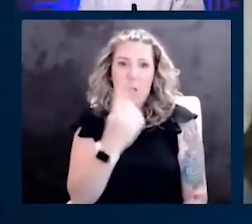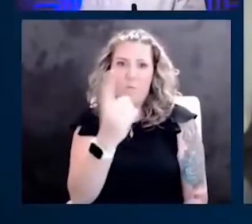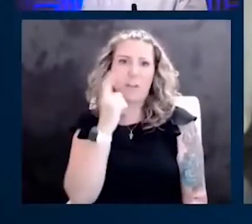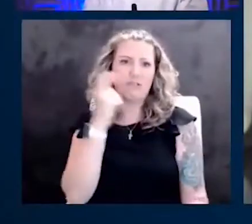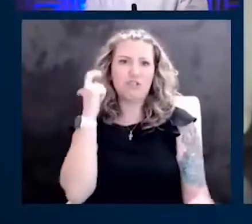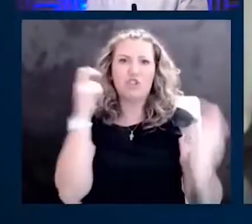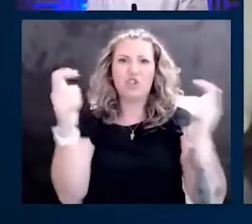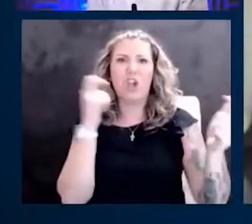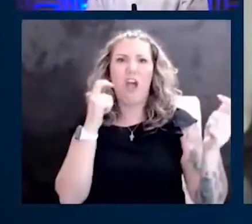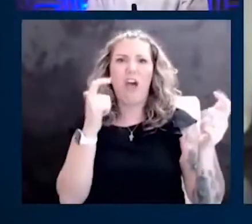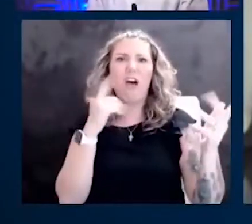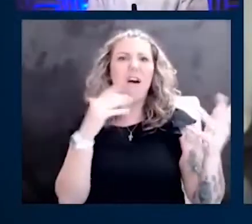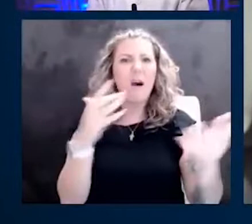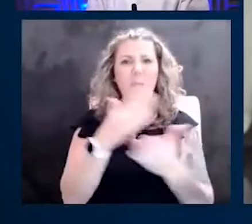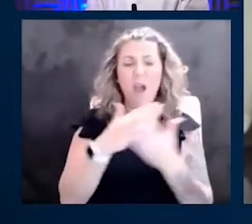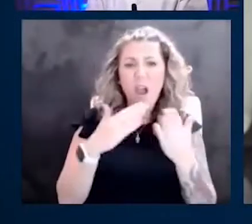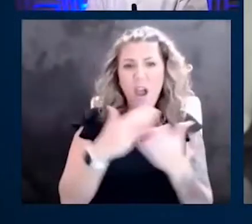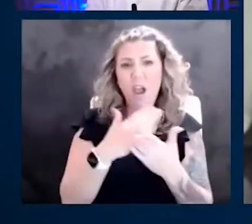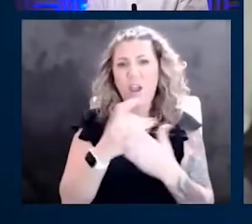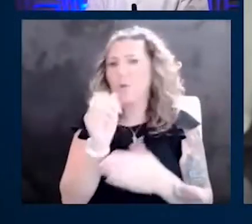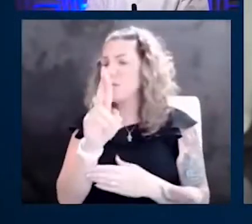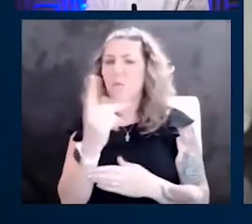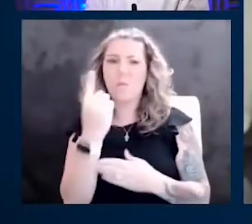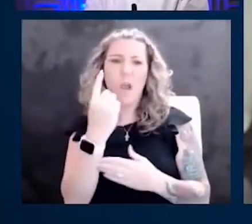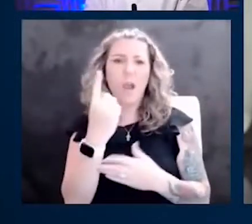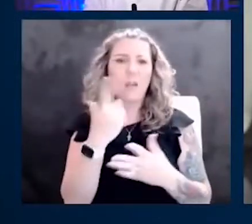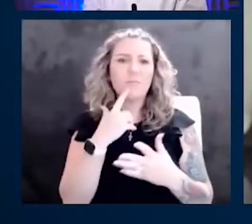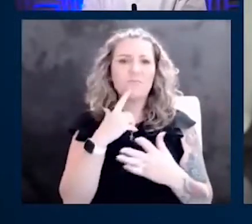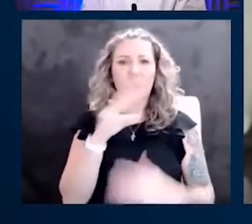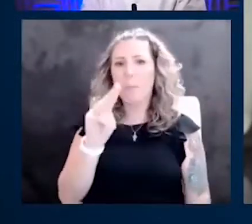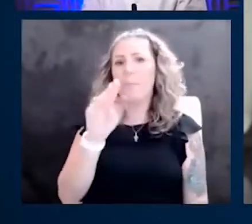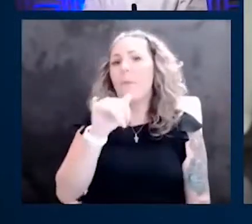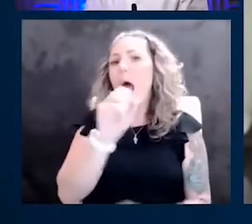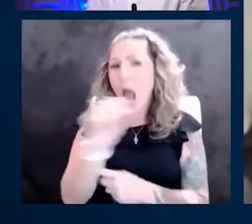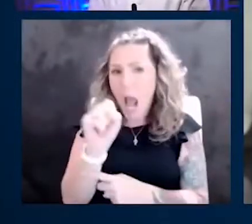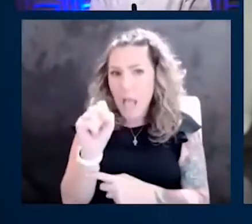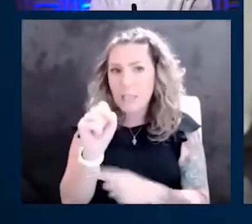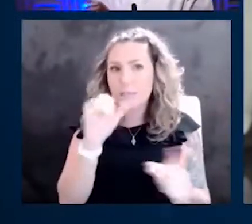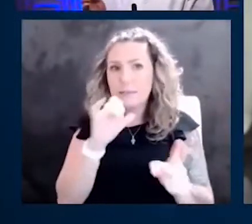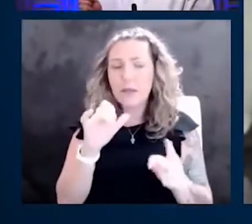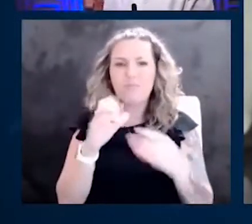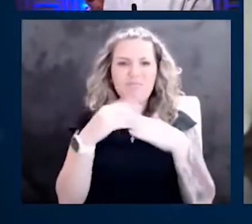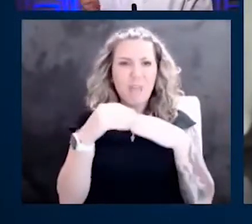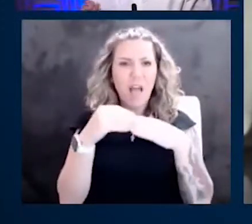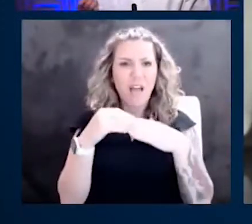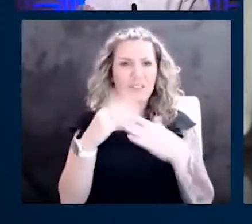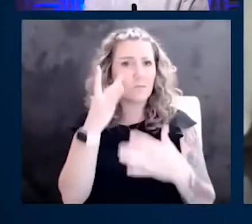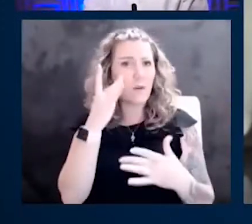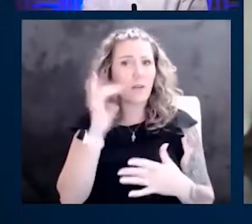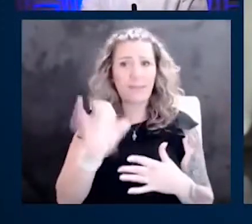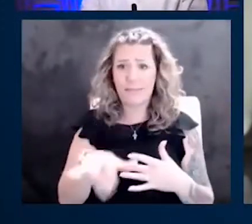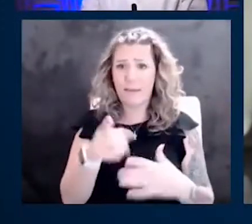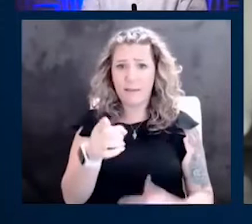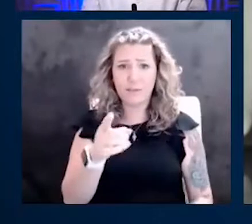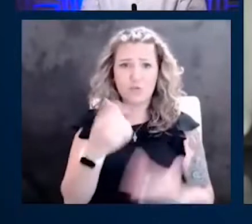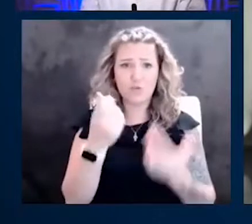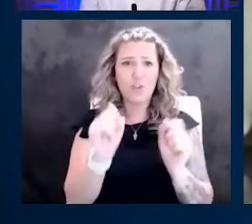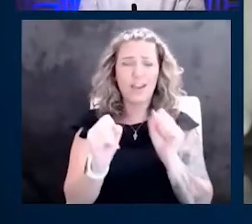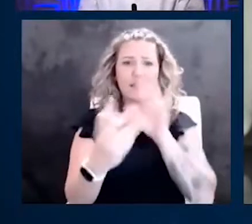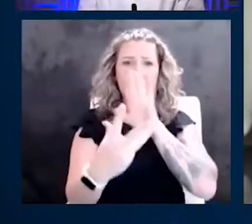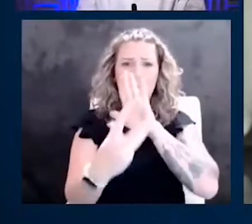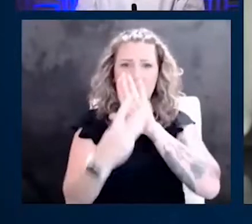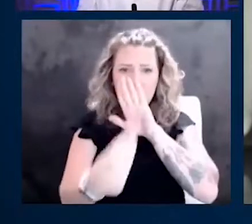or one large mass of plastic. Basically what that is trying to mirror